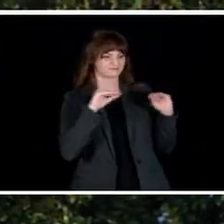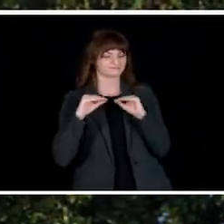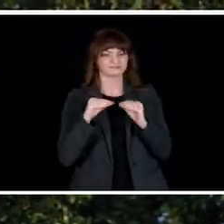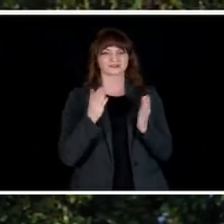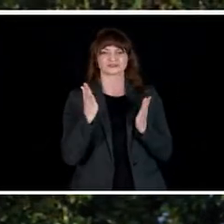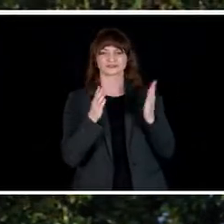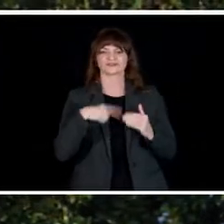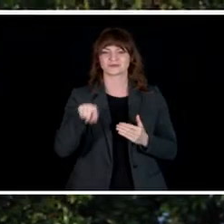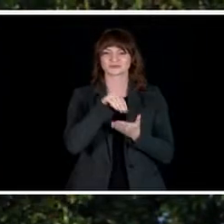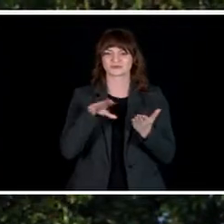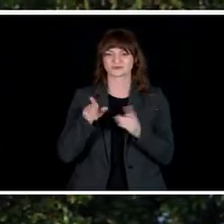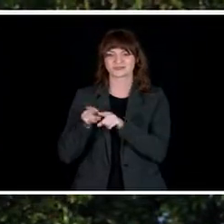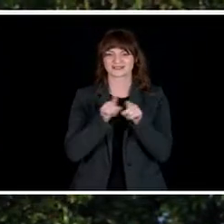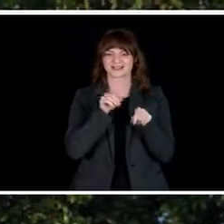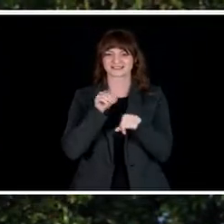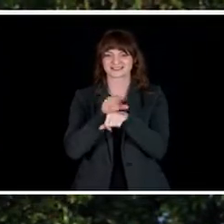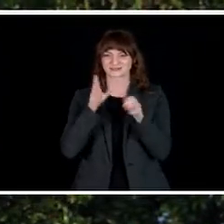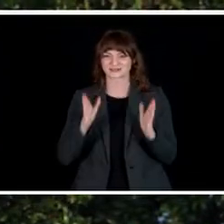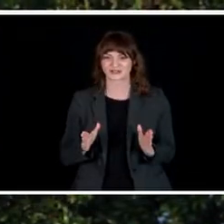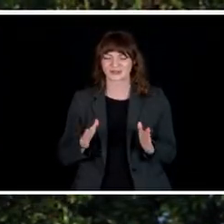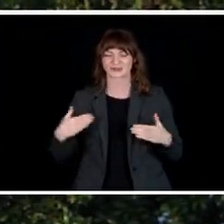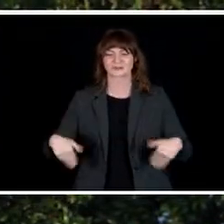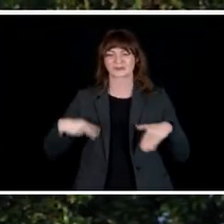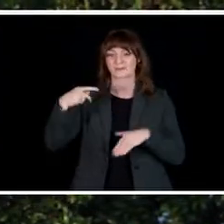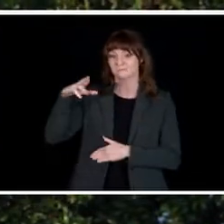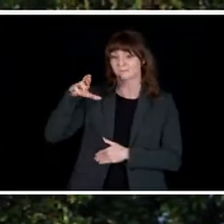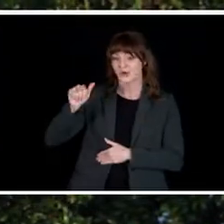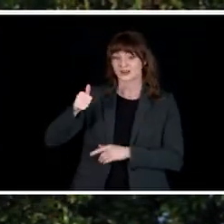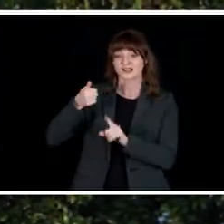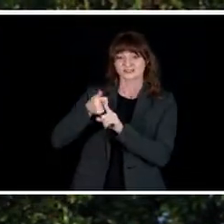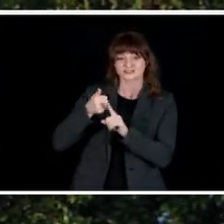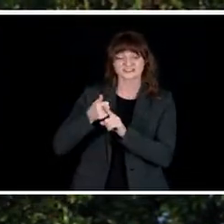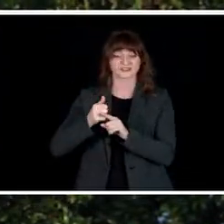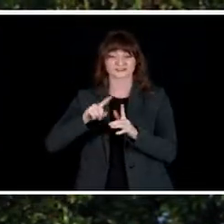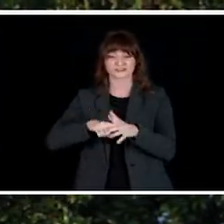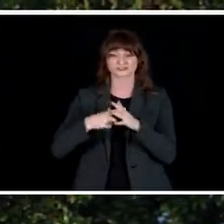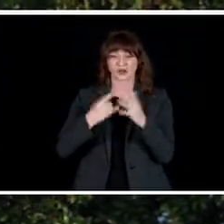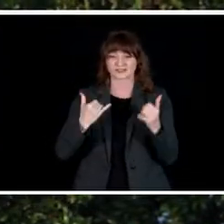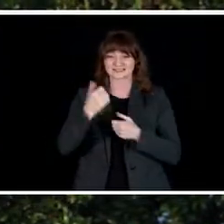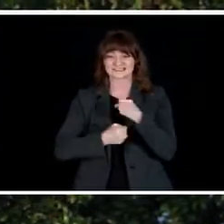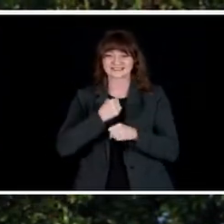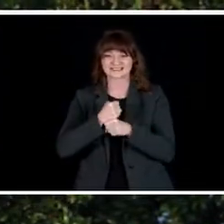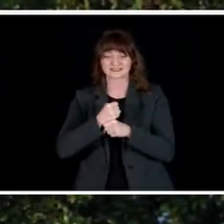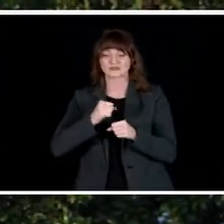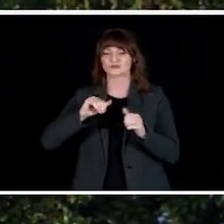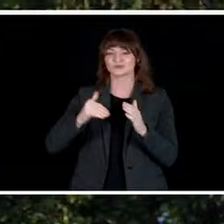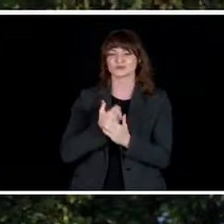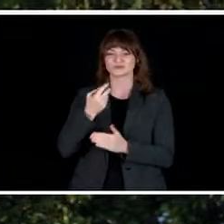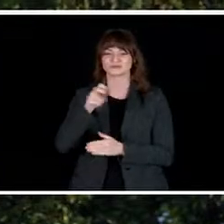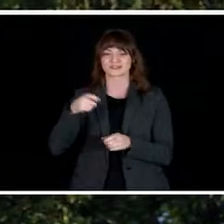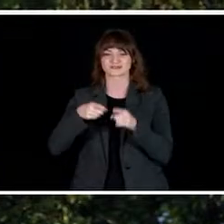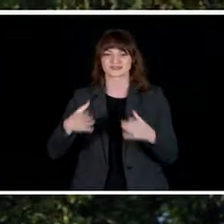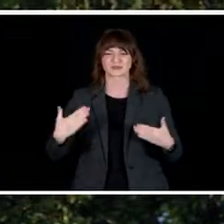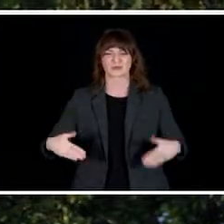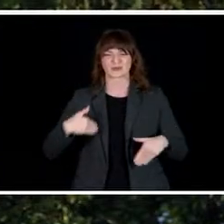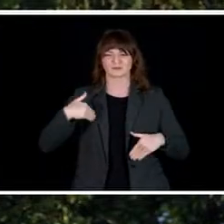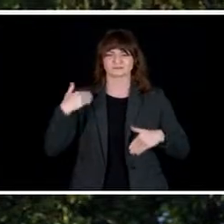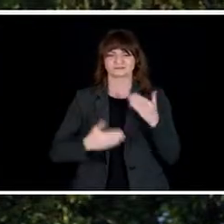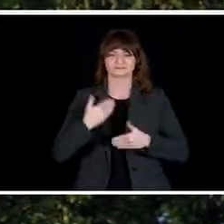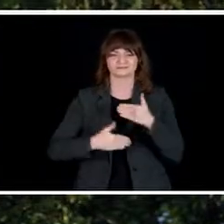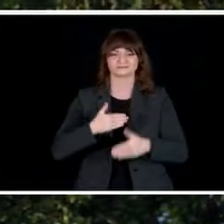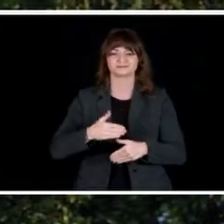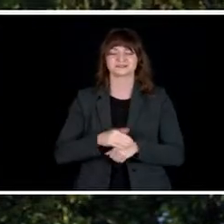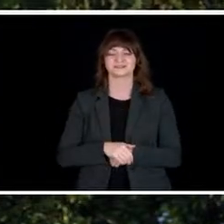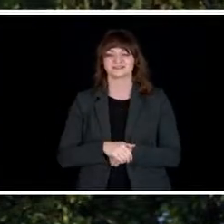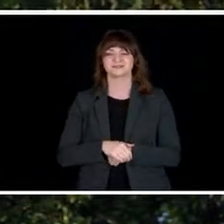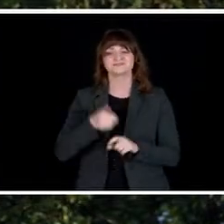counselor. Perla Partida, on the other hand, hit the ground running this year as our newest transfer specialist